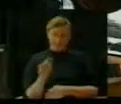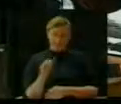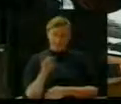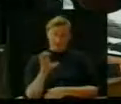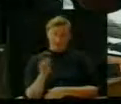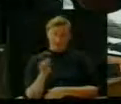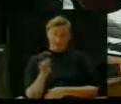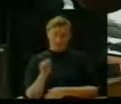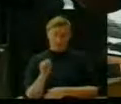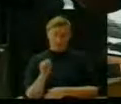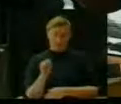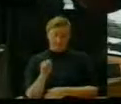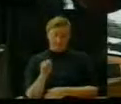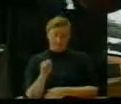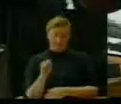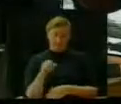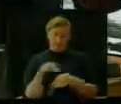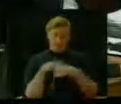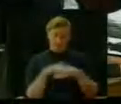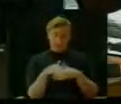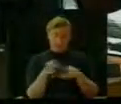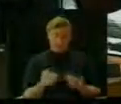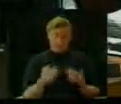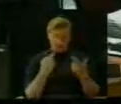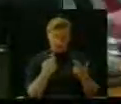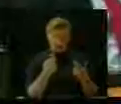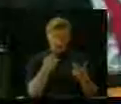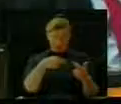to send us recommendations if they so desire.